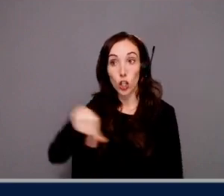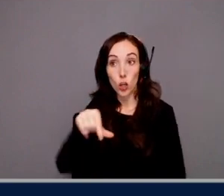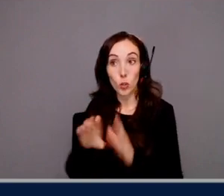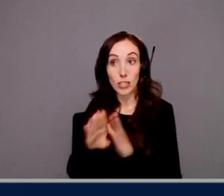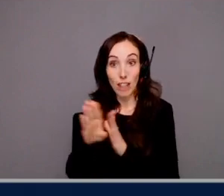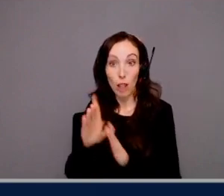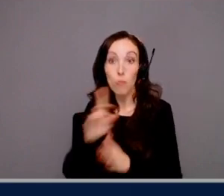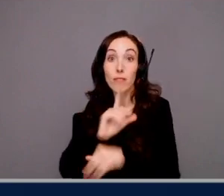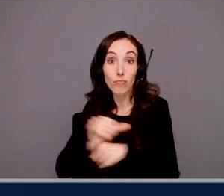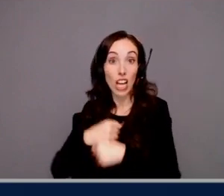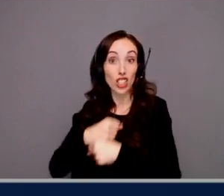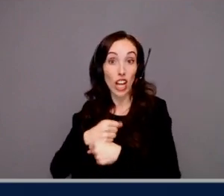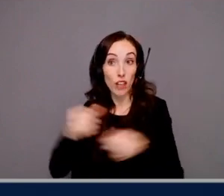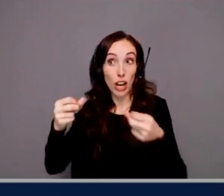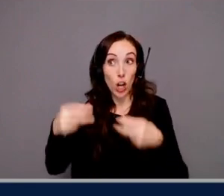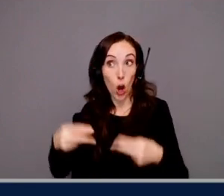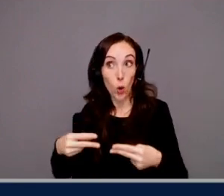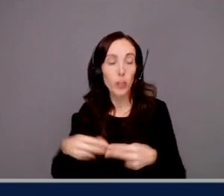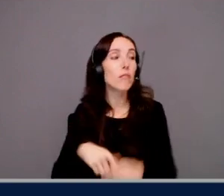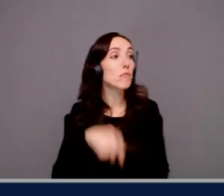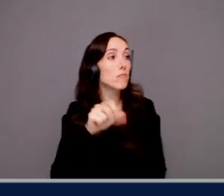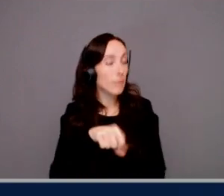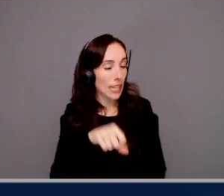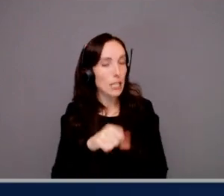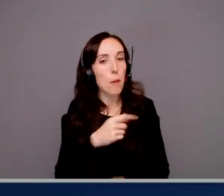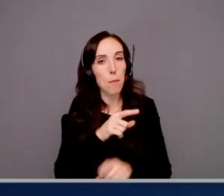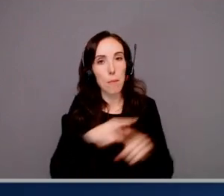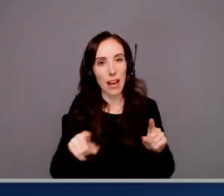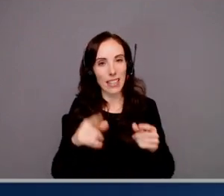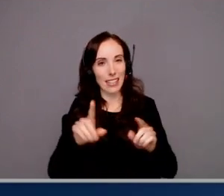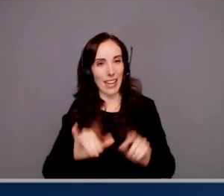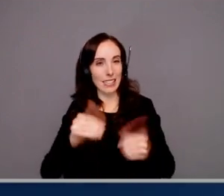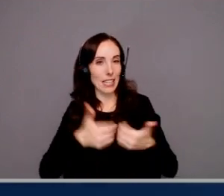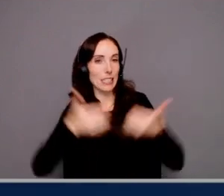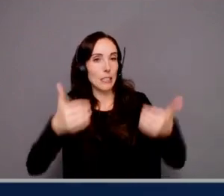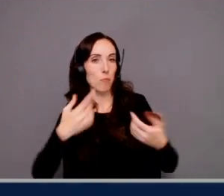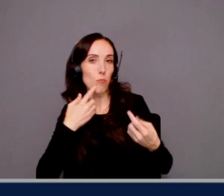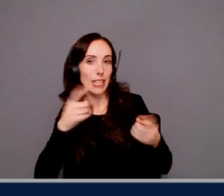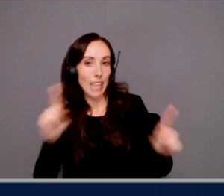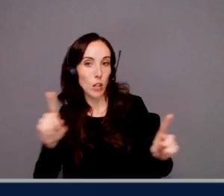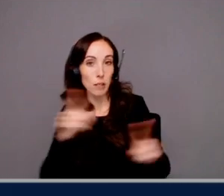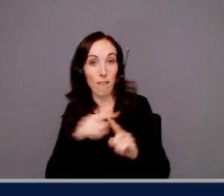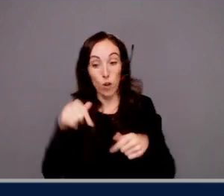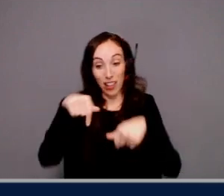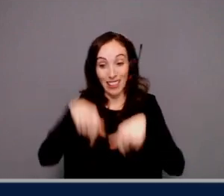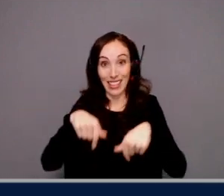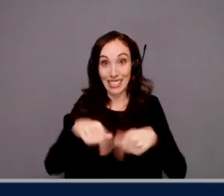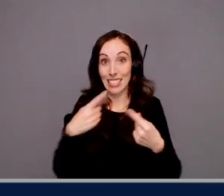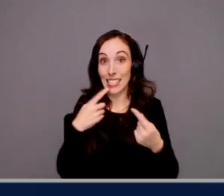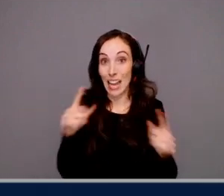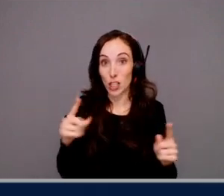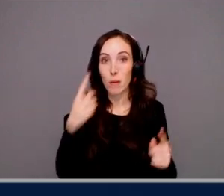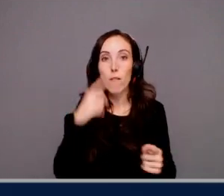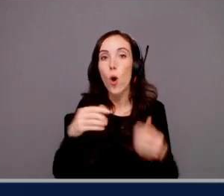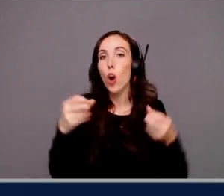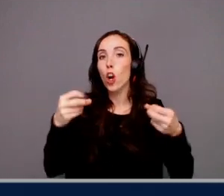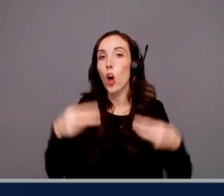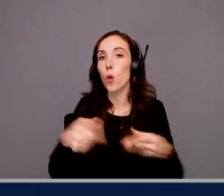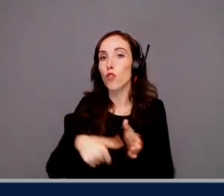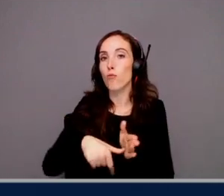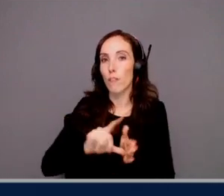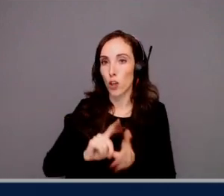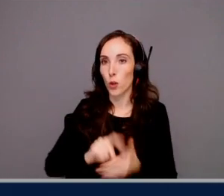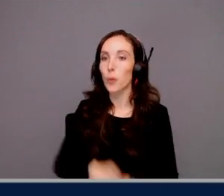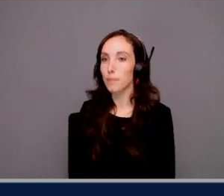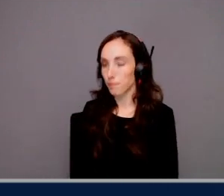does. That's just not what we're announcing today. So Q Developer can generate code, but what this specific announcement is about is for code review. Correct. Right. Yeah.